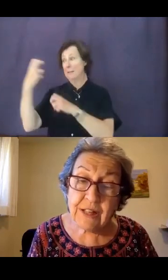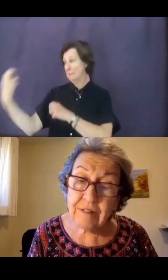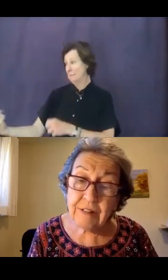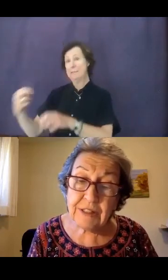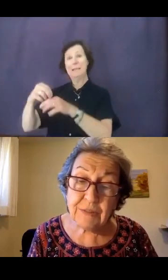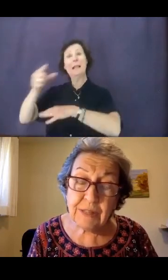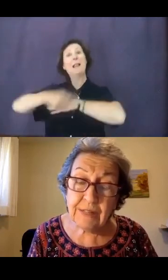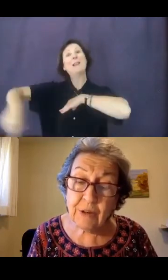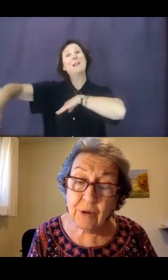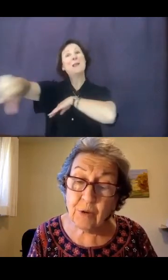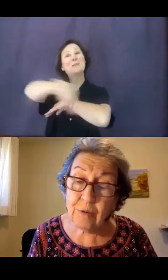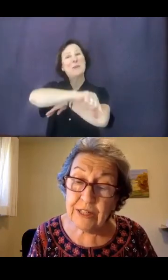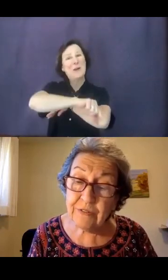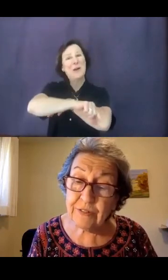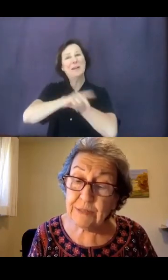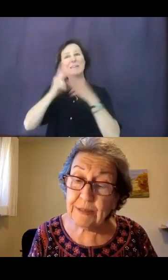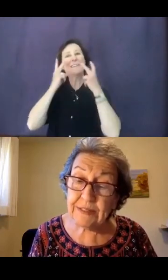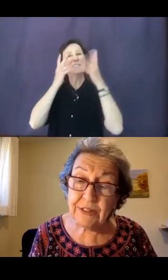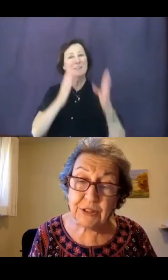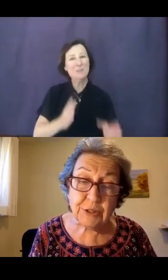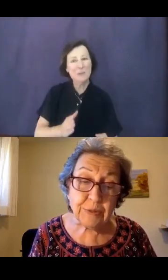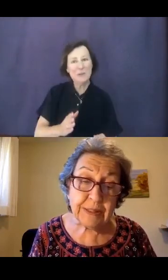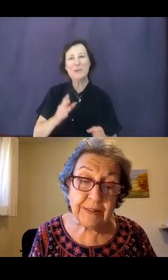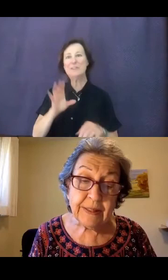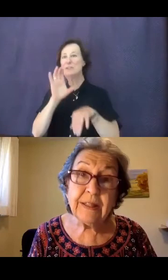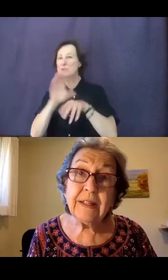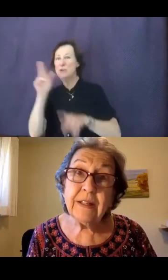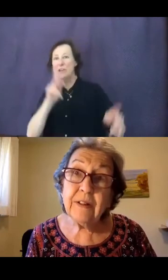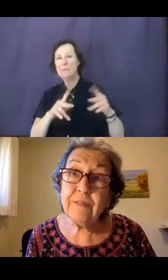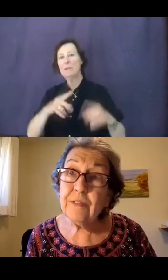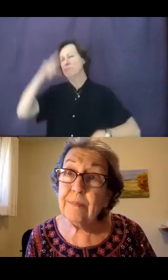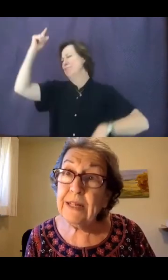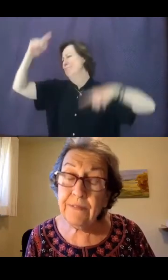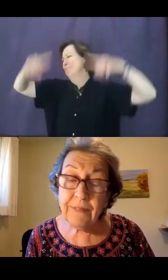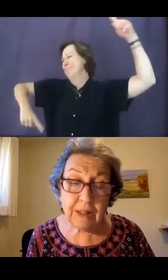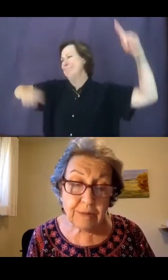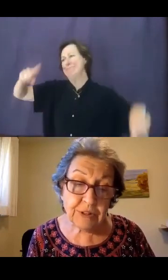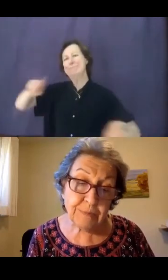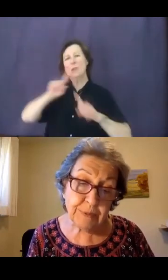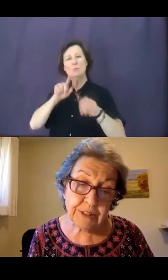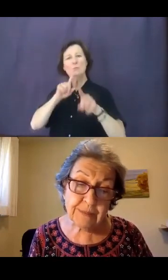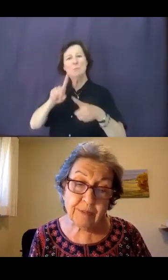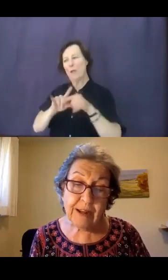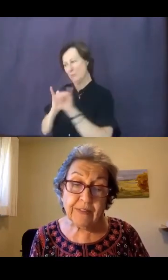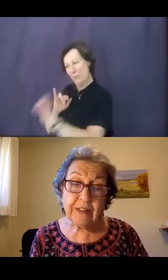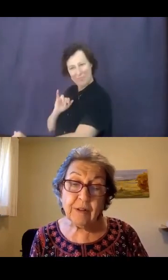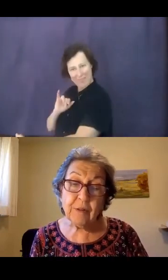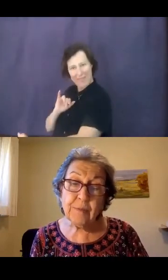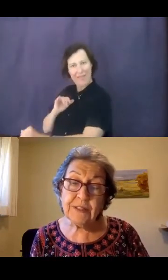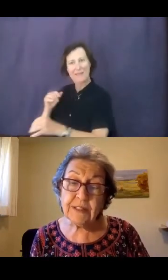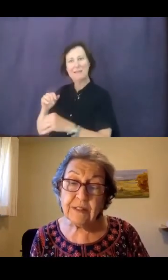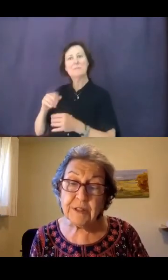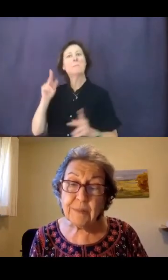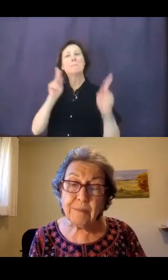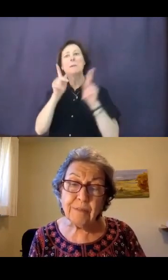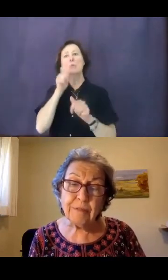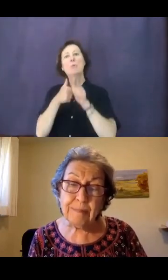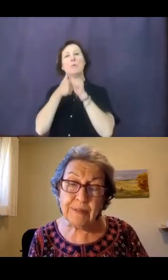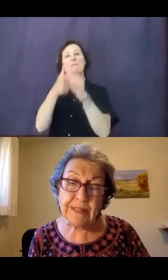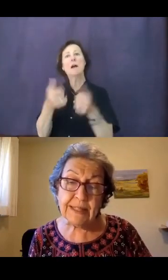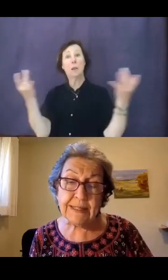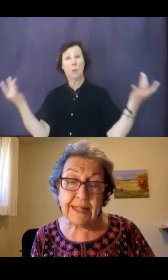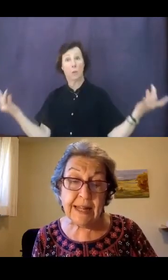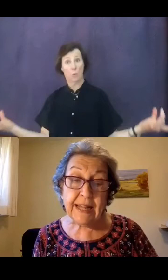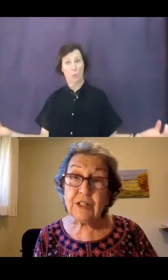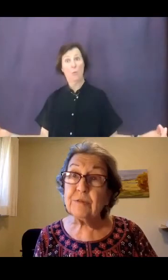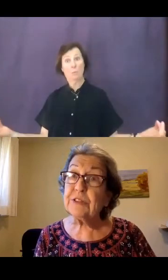and congregants will have a whole range of responses to it. For many followers of Buddhism around the globe, the sculpture would